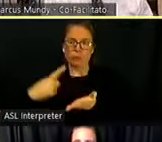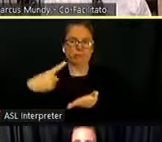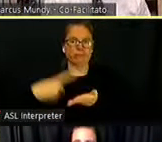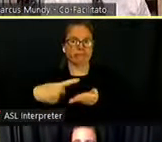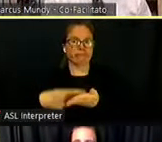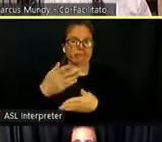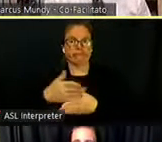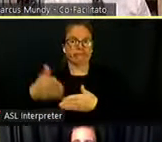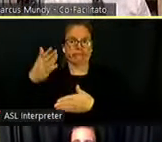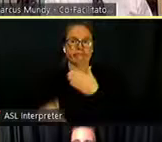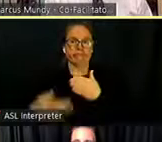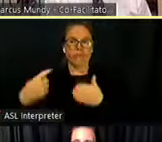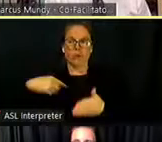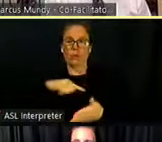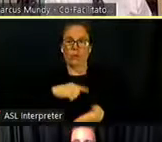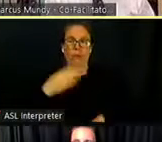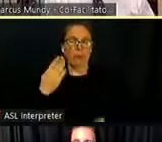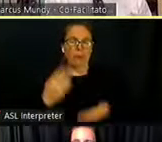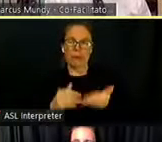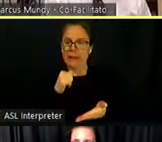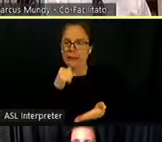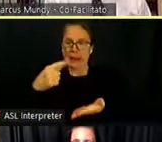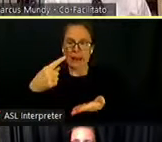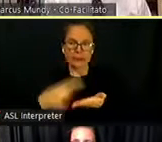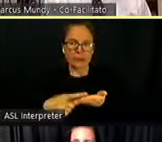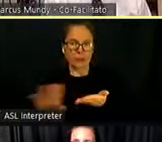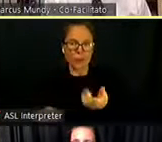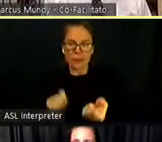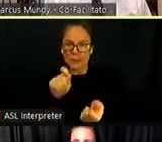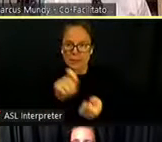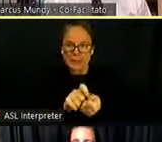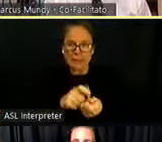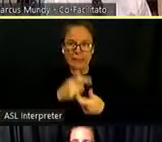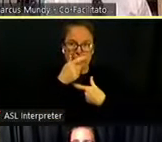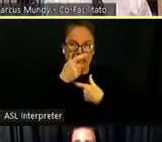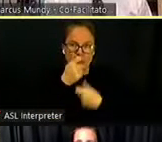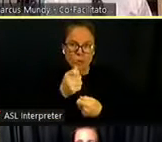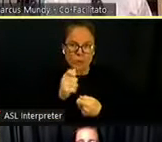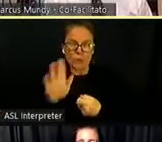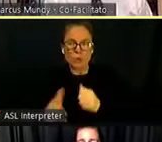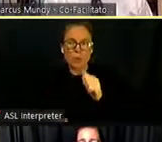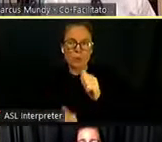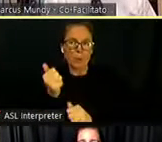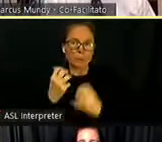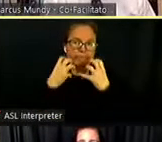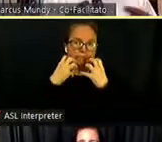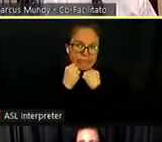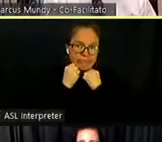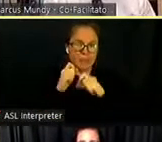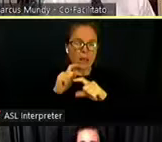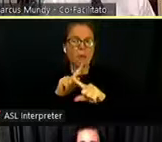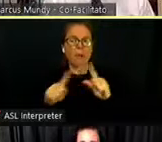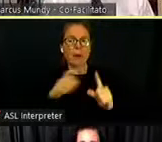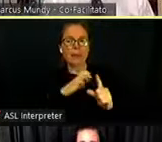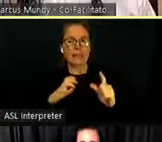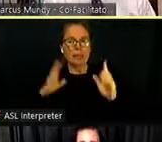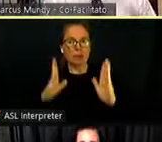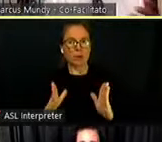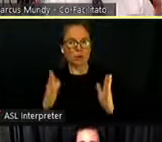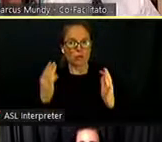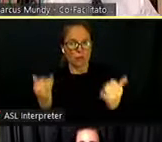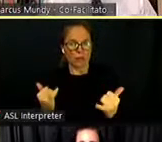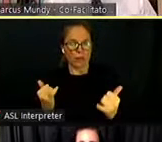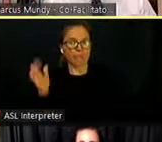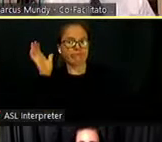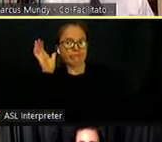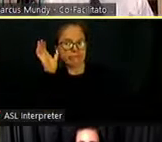verse into the areas, the specific sub area you might care the most about, but what your commissioners want to hear as part of this process